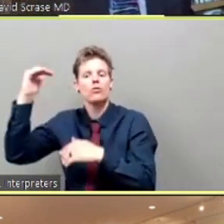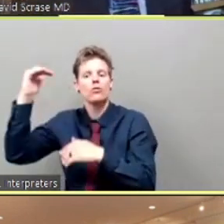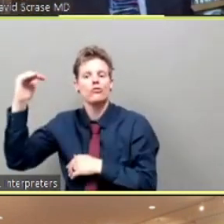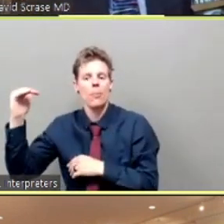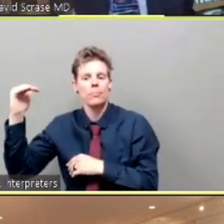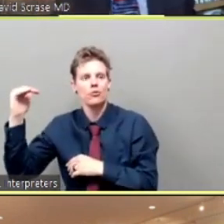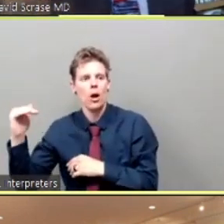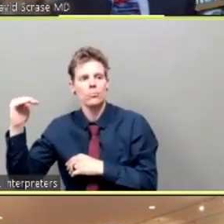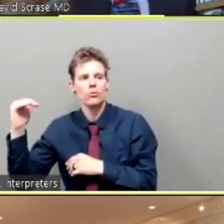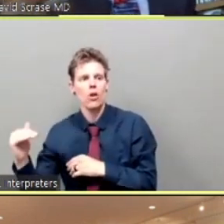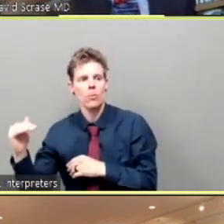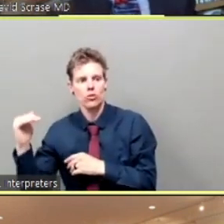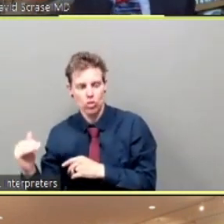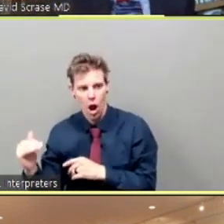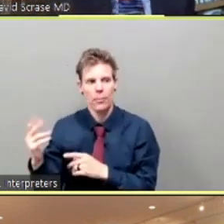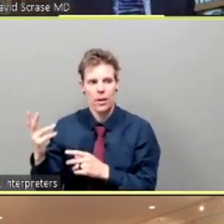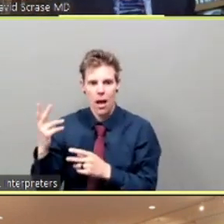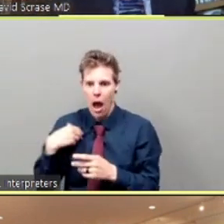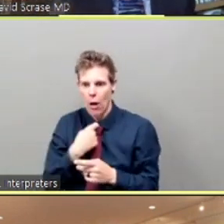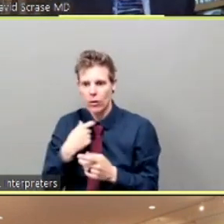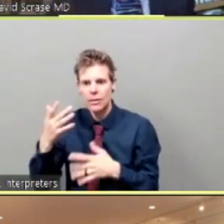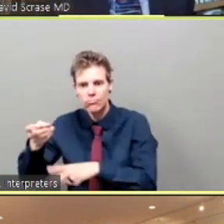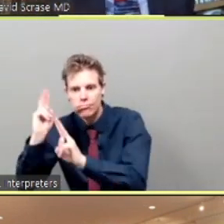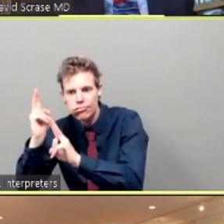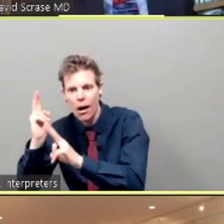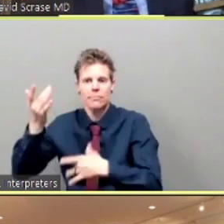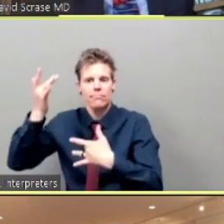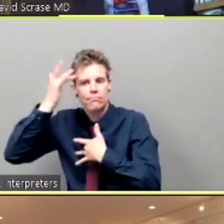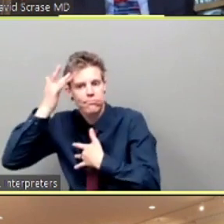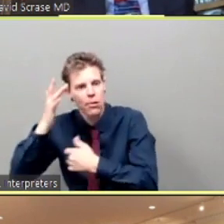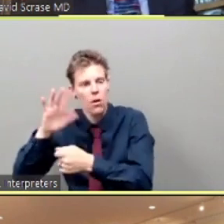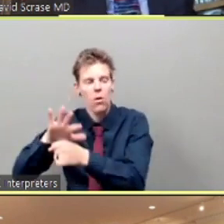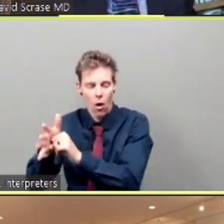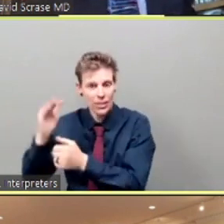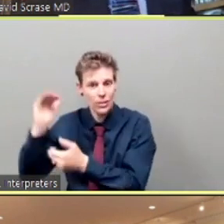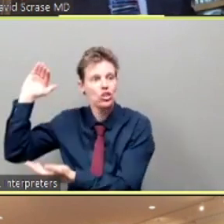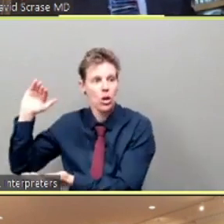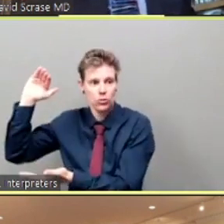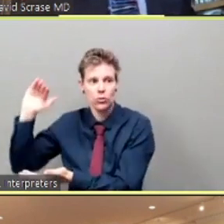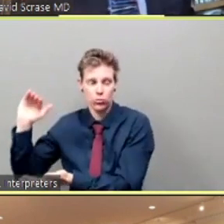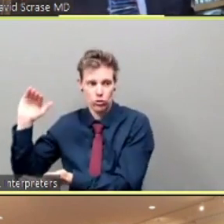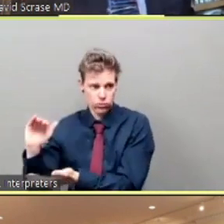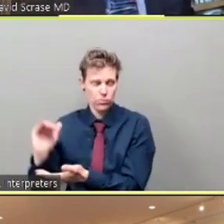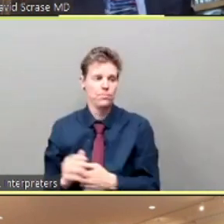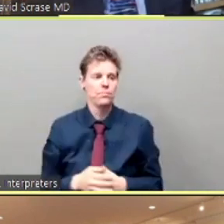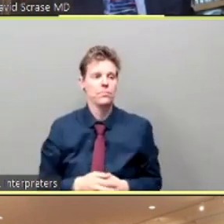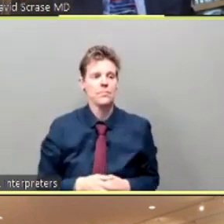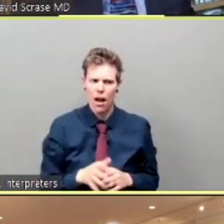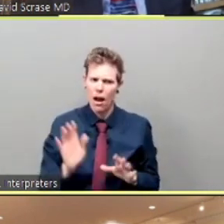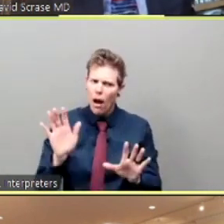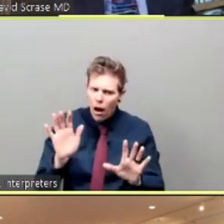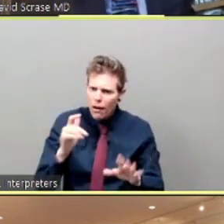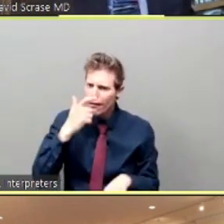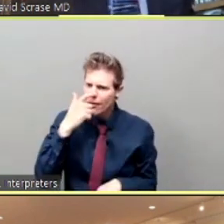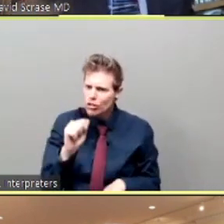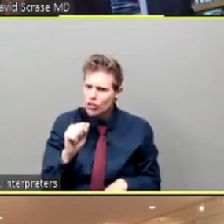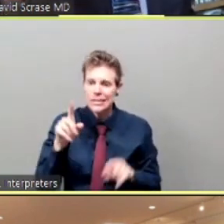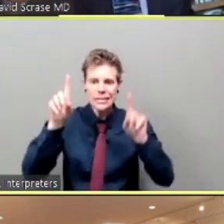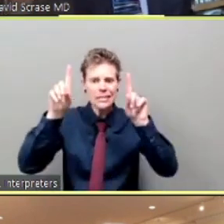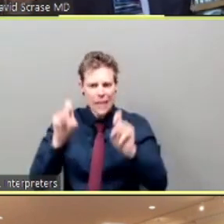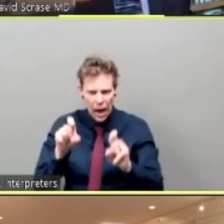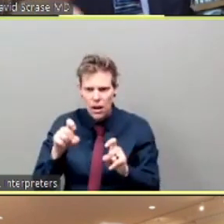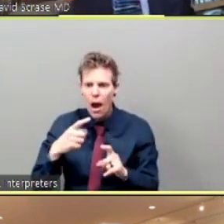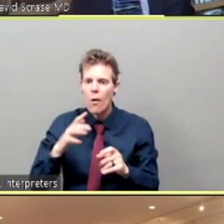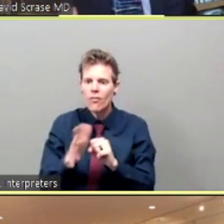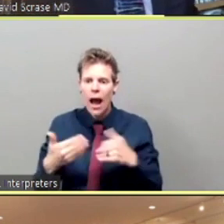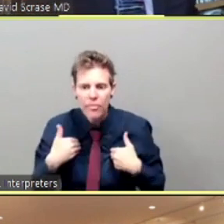are vaccinated. And interestingly, and maybe paradoxically, test positivity rates are going to go up, because as more people